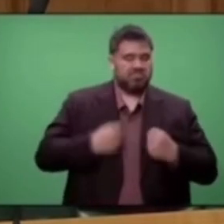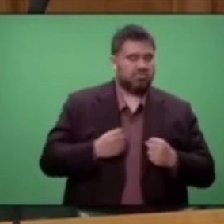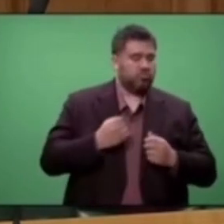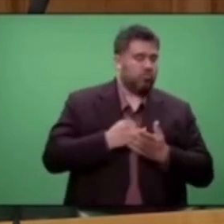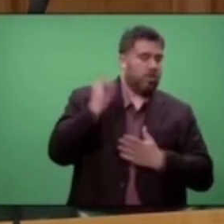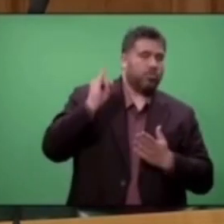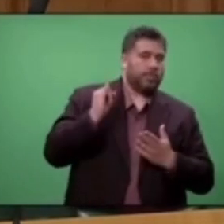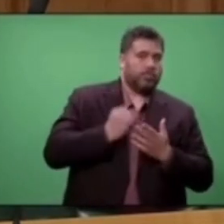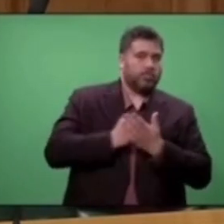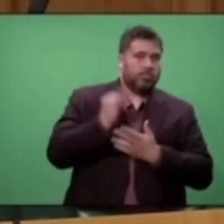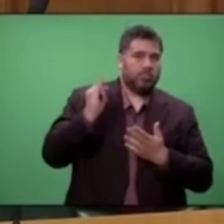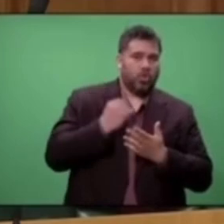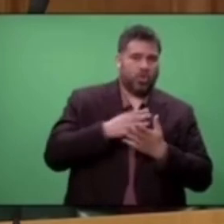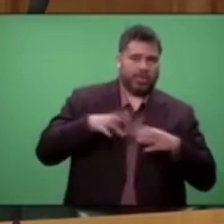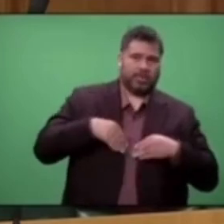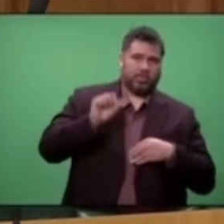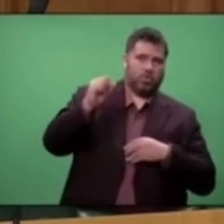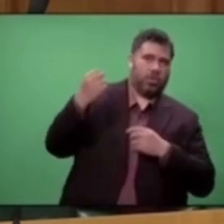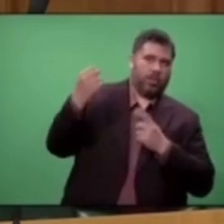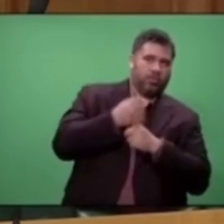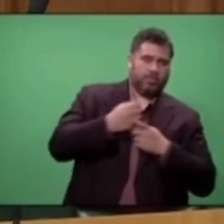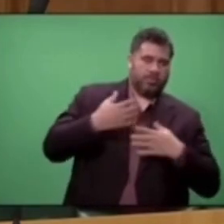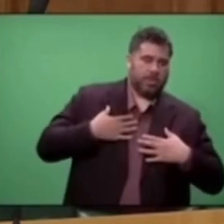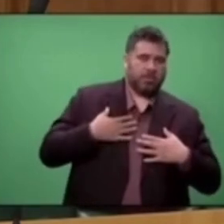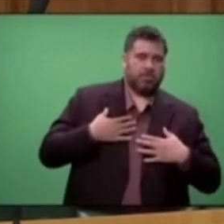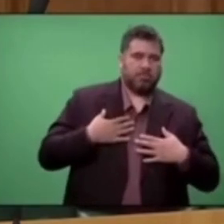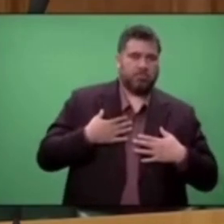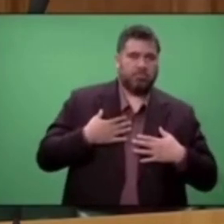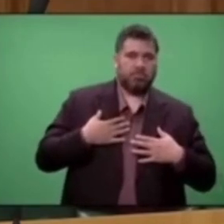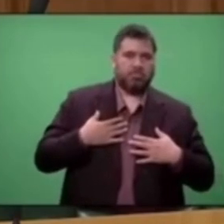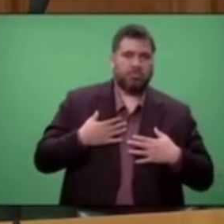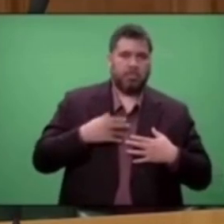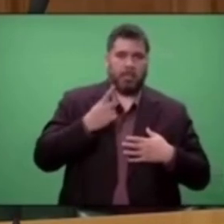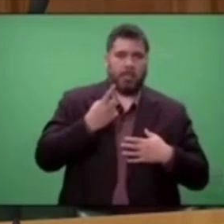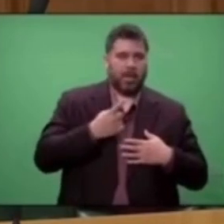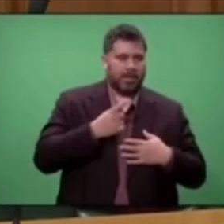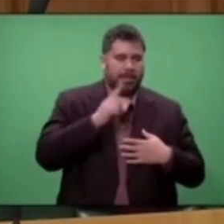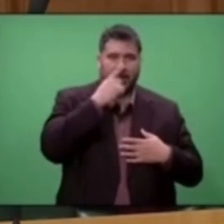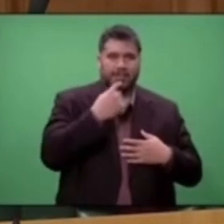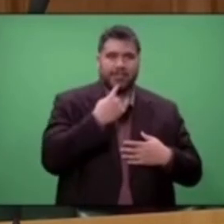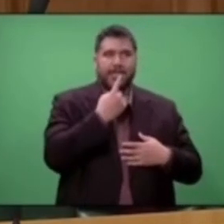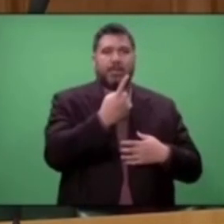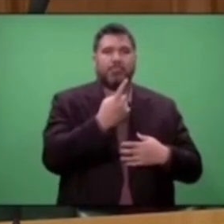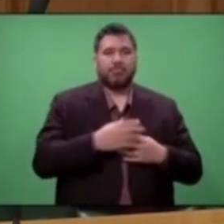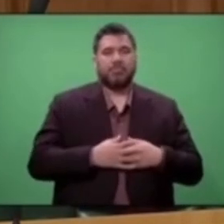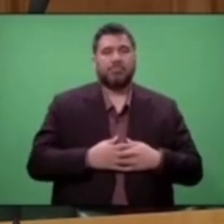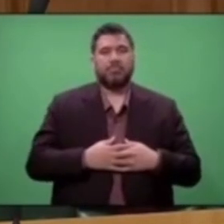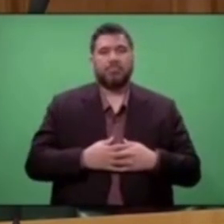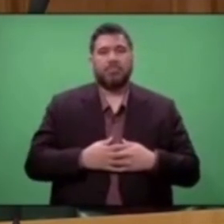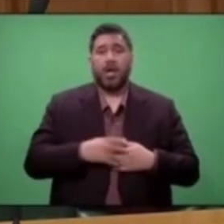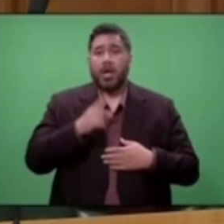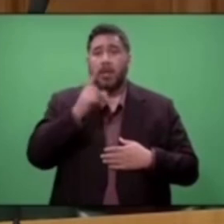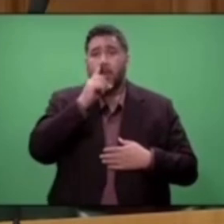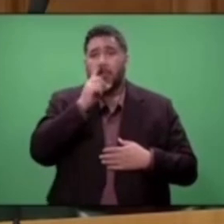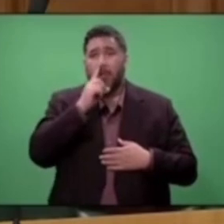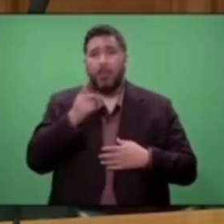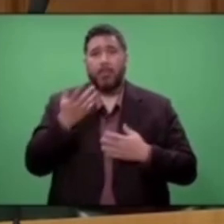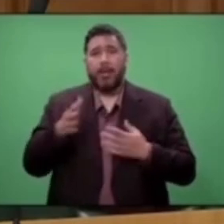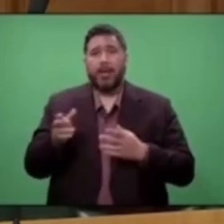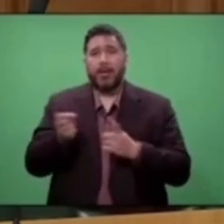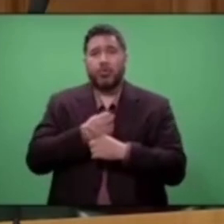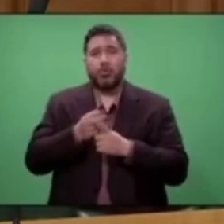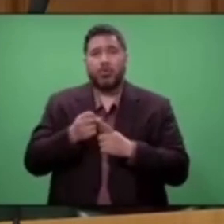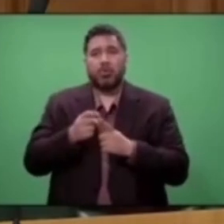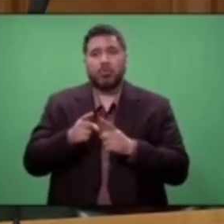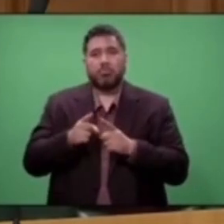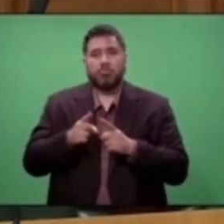silenced. Sadly, many of the abusers and victims, like my mother, are no longer alive, and